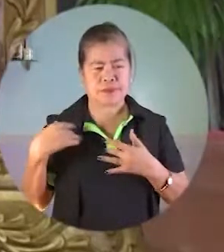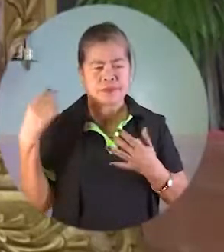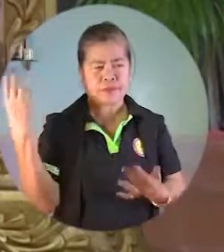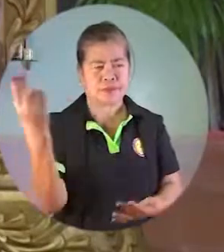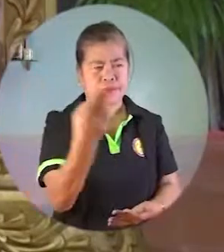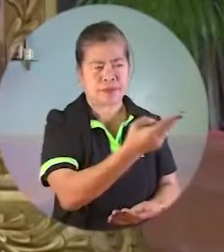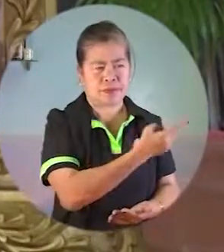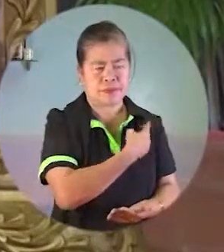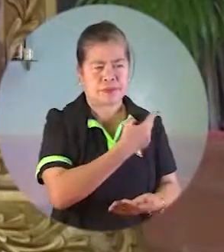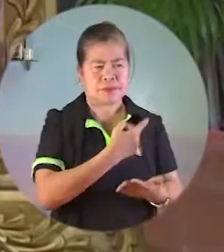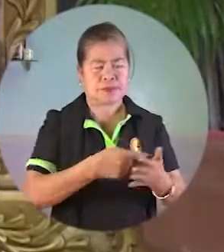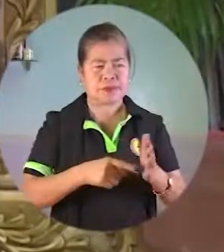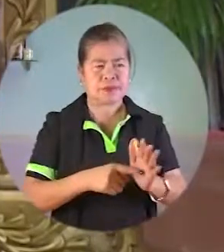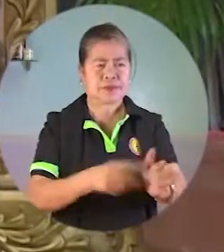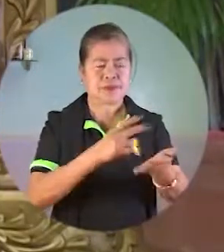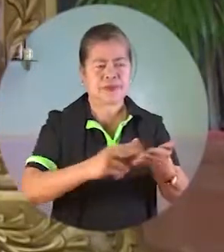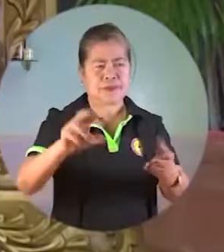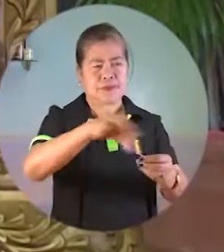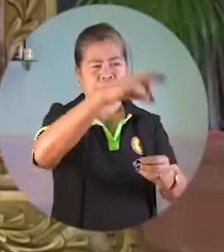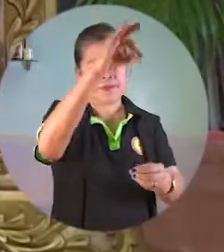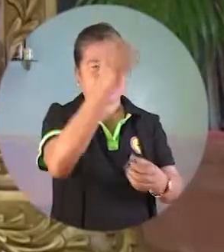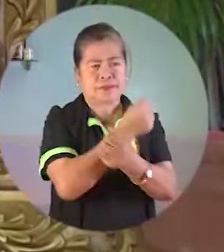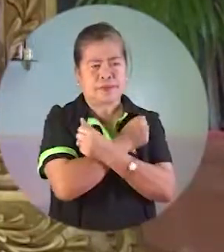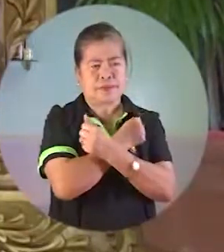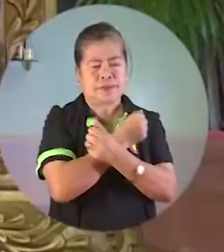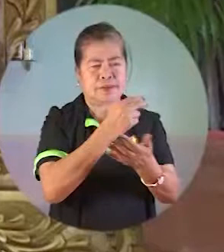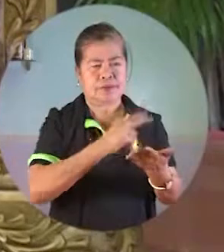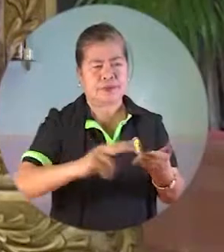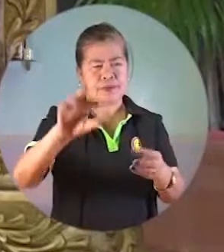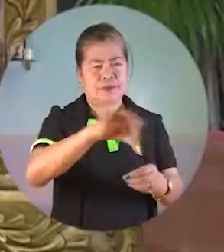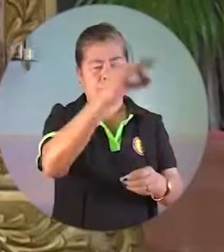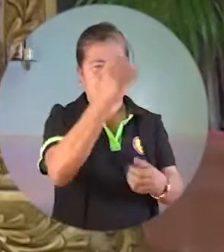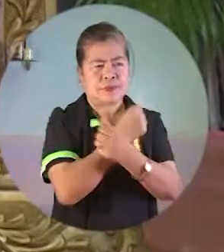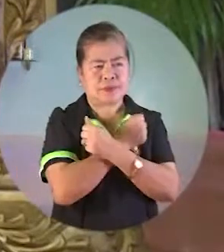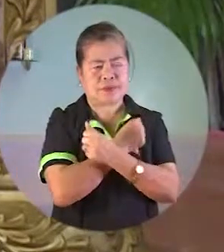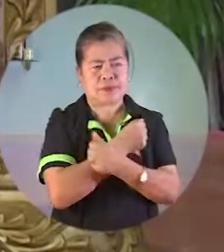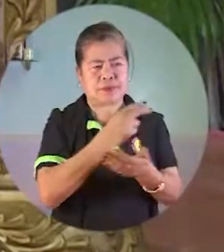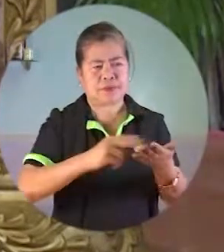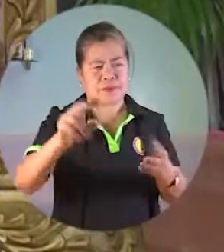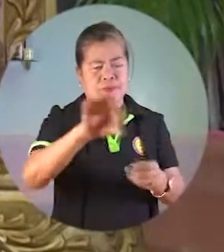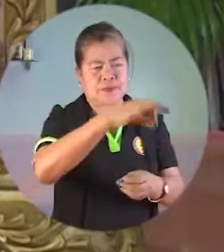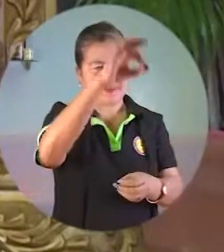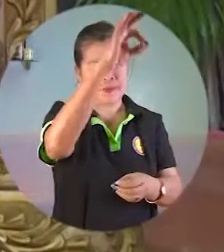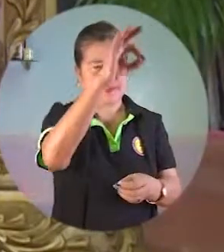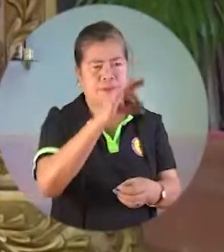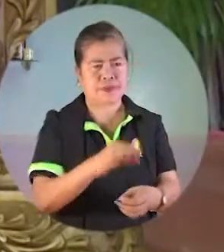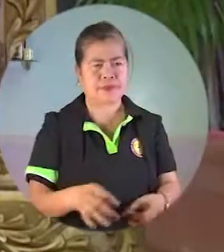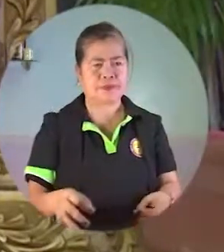us, this Holy Spirit, our beloved Holy Spirit, our loving Holy